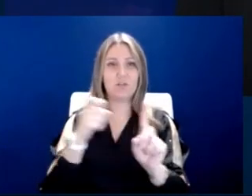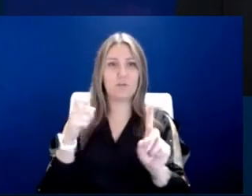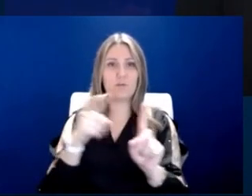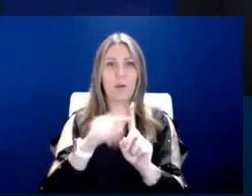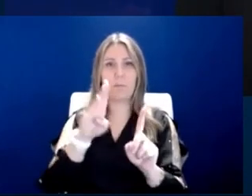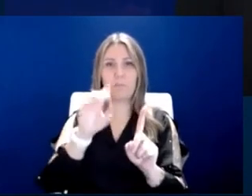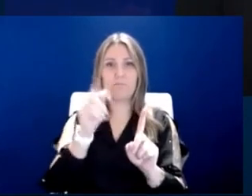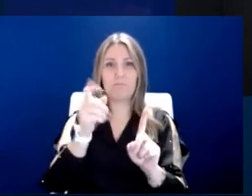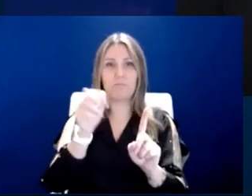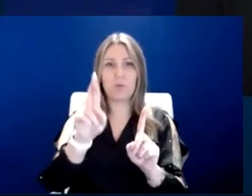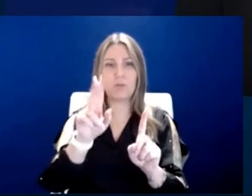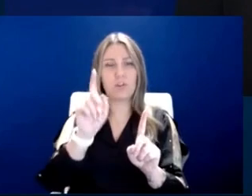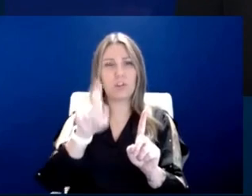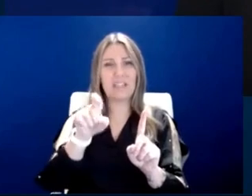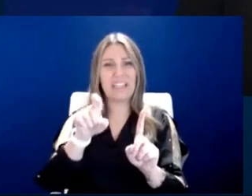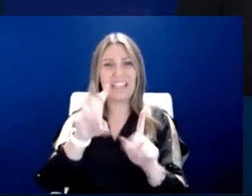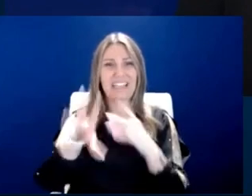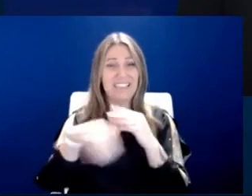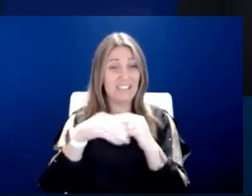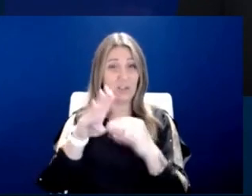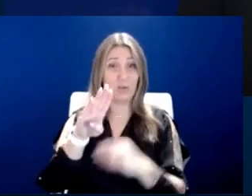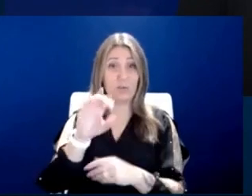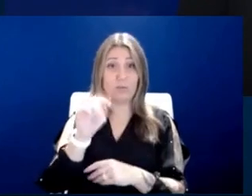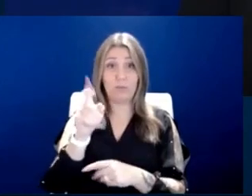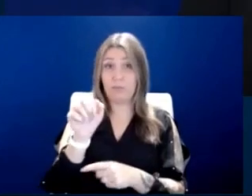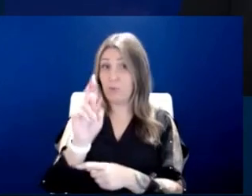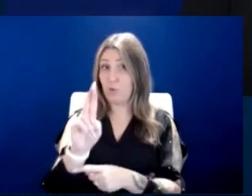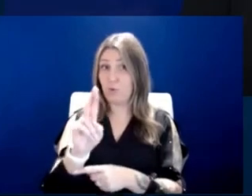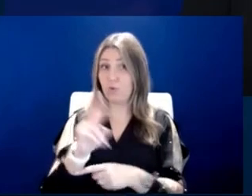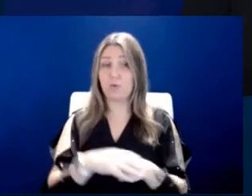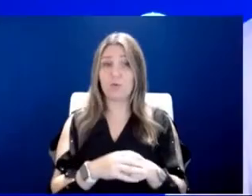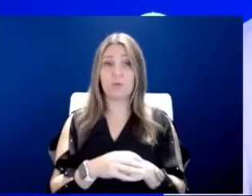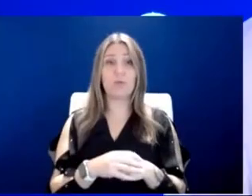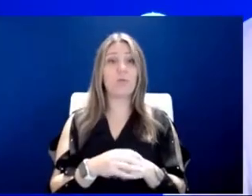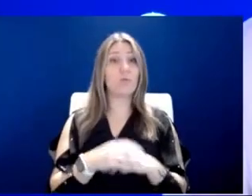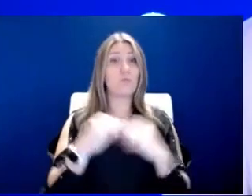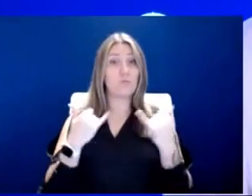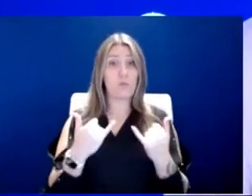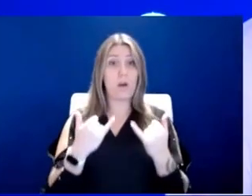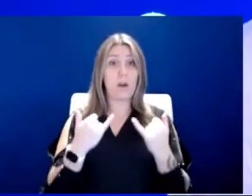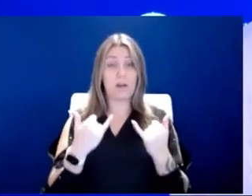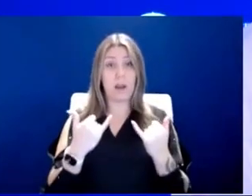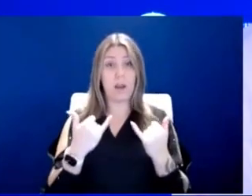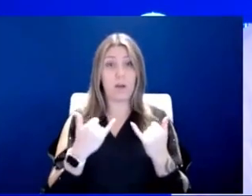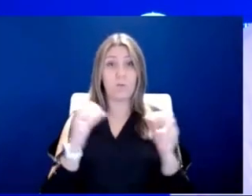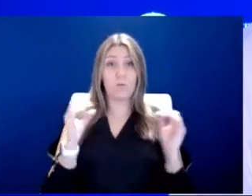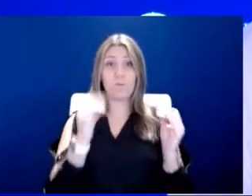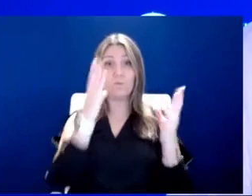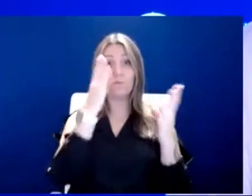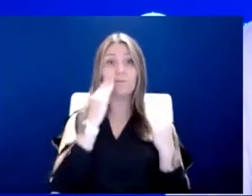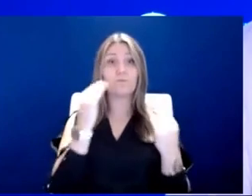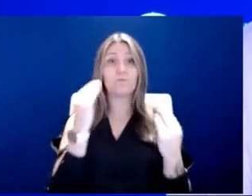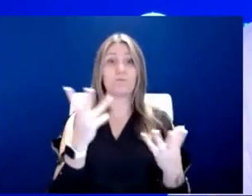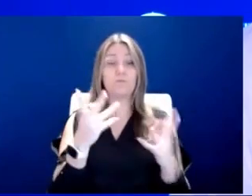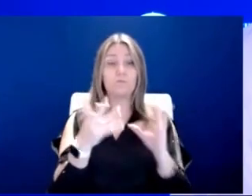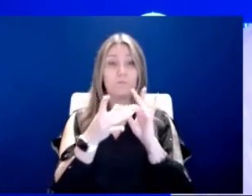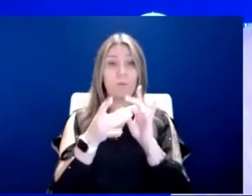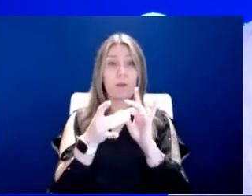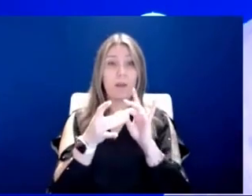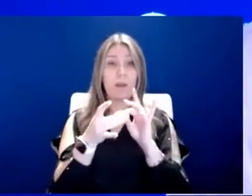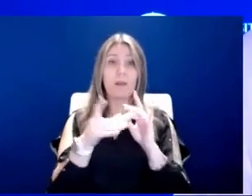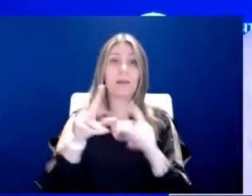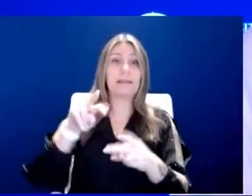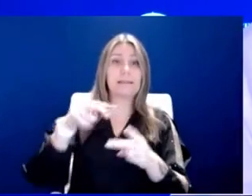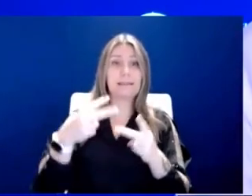booster? Yeah, again, right now there's no data about that, about getting a second booster if